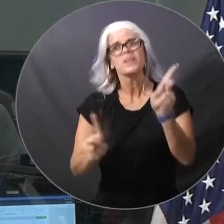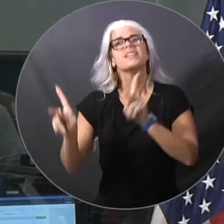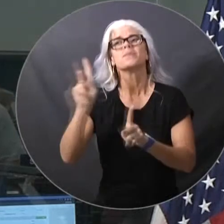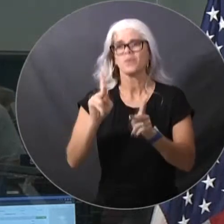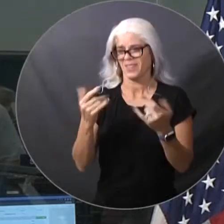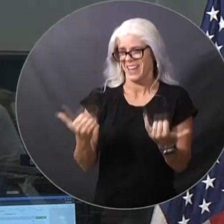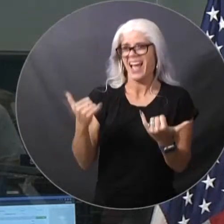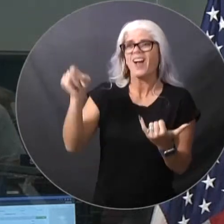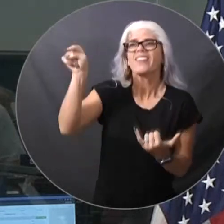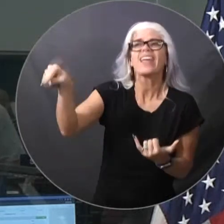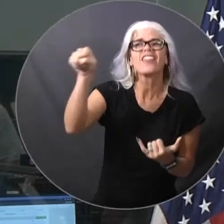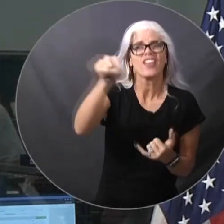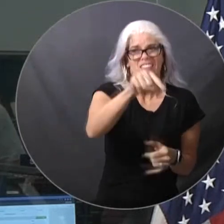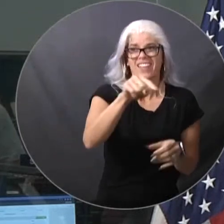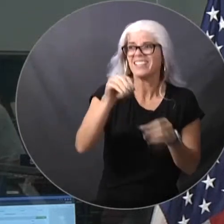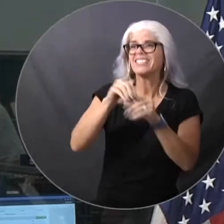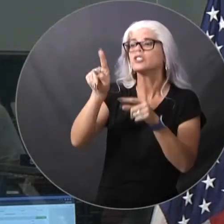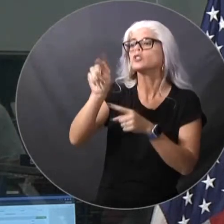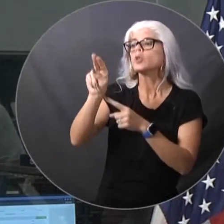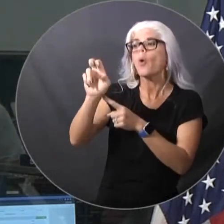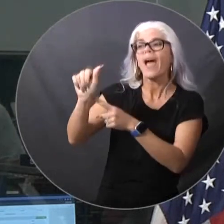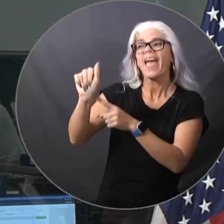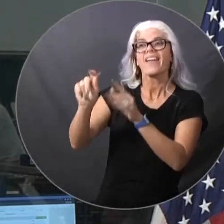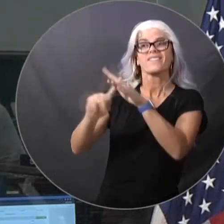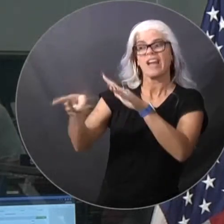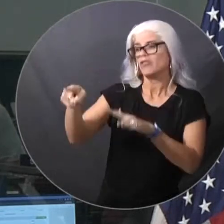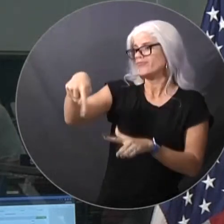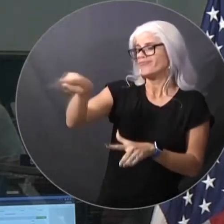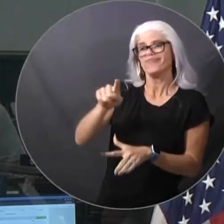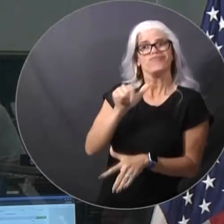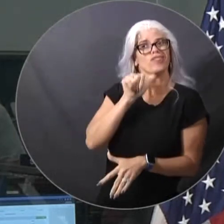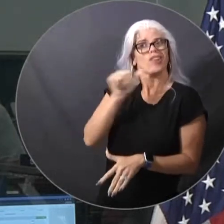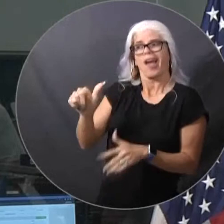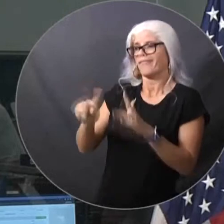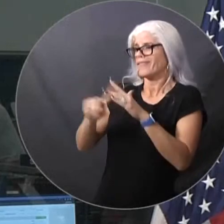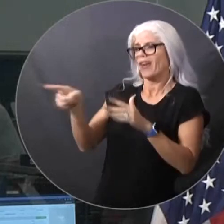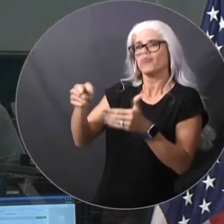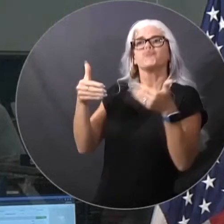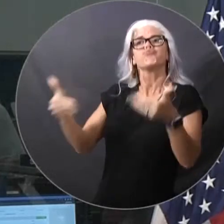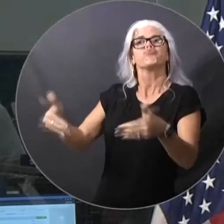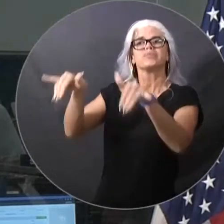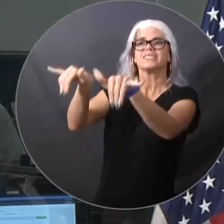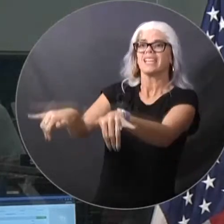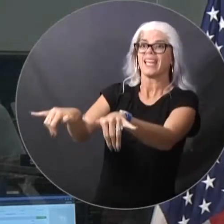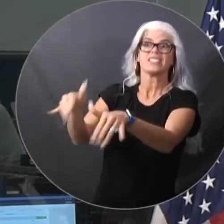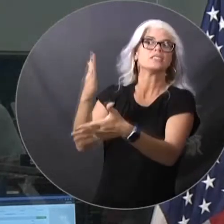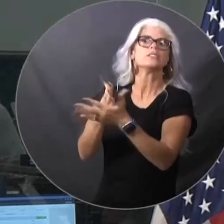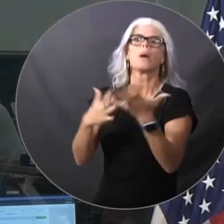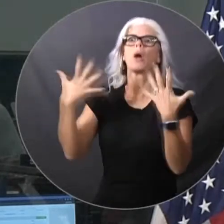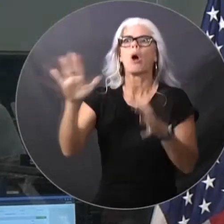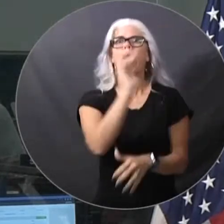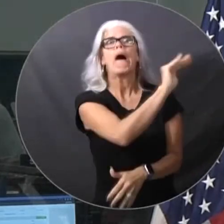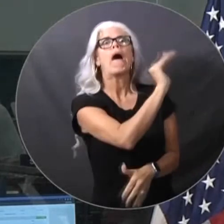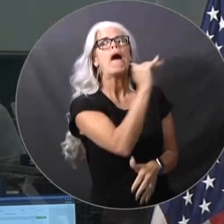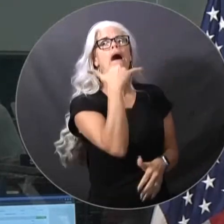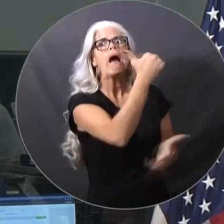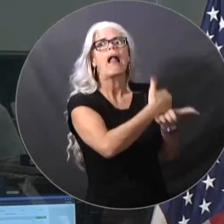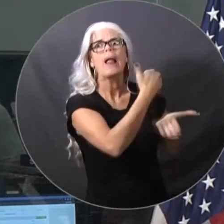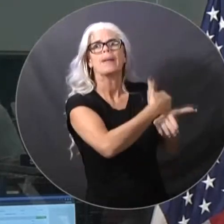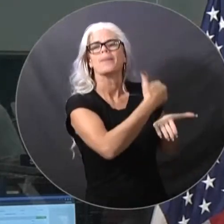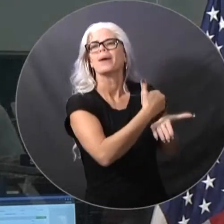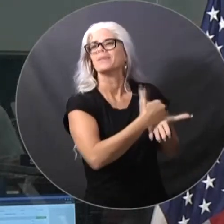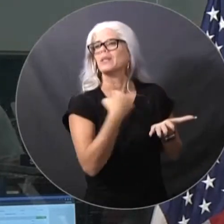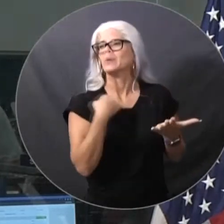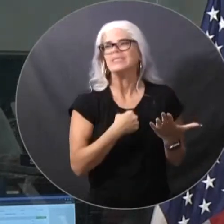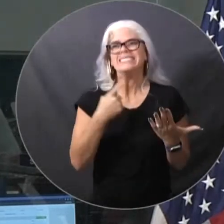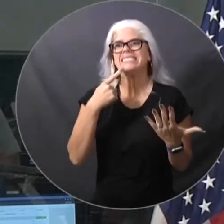A evacuation zones who did not evacuate. Some have called in, and those people are being